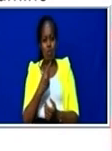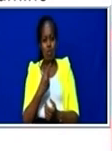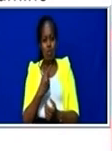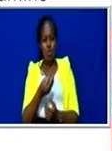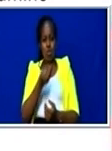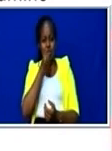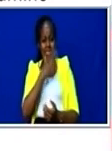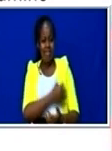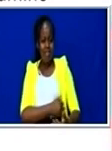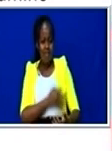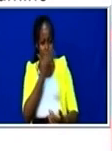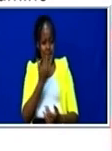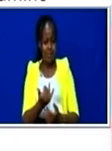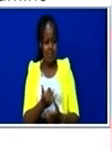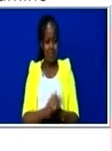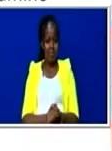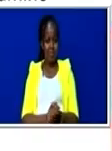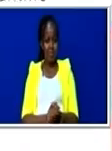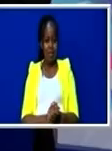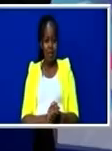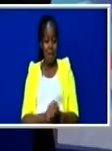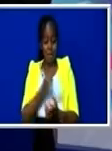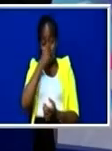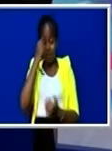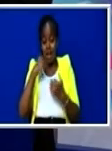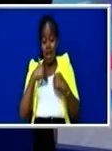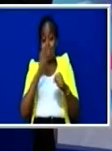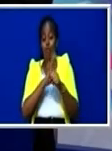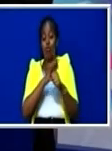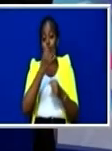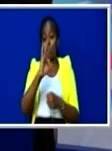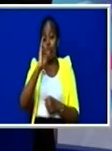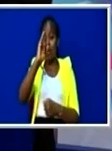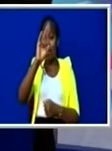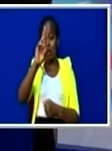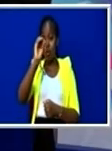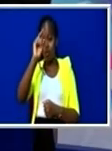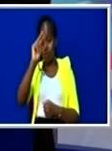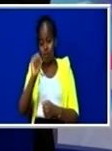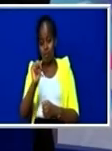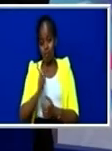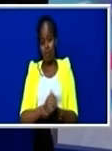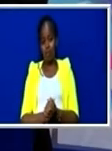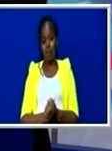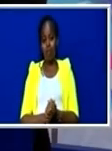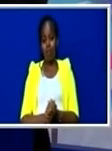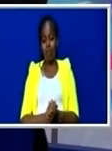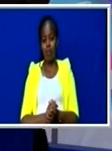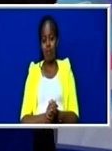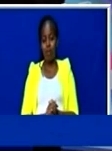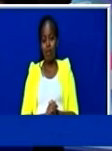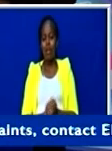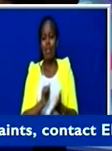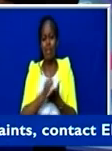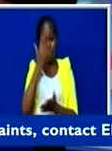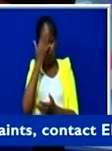liver? Oh, that's... Yes, presence of iron. Yeah. Yeah. Well, that's the